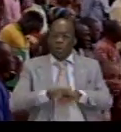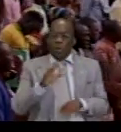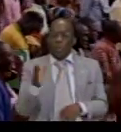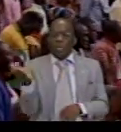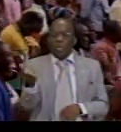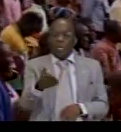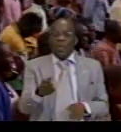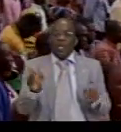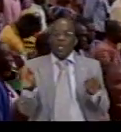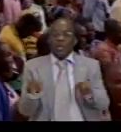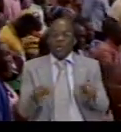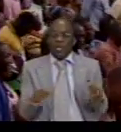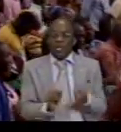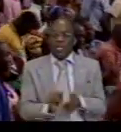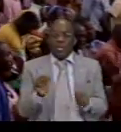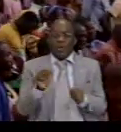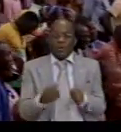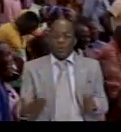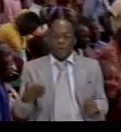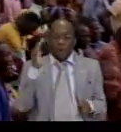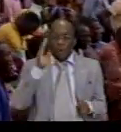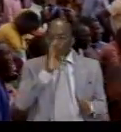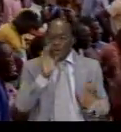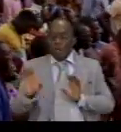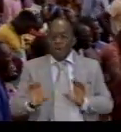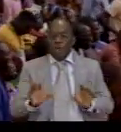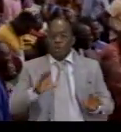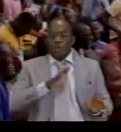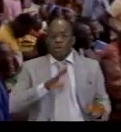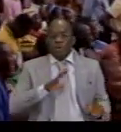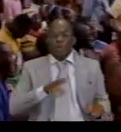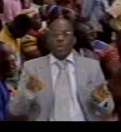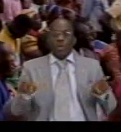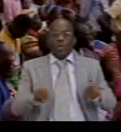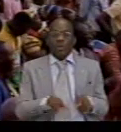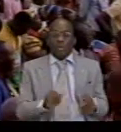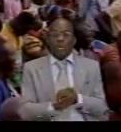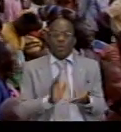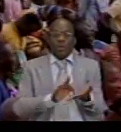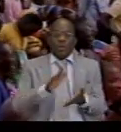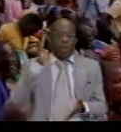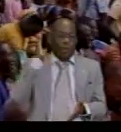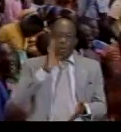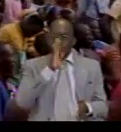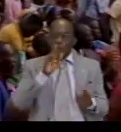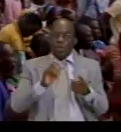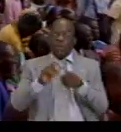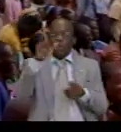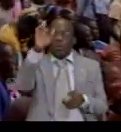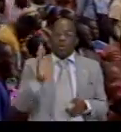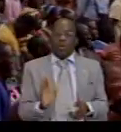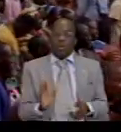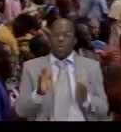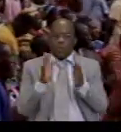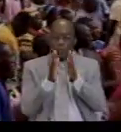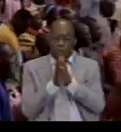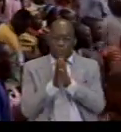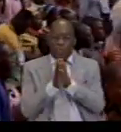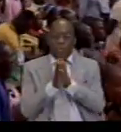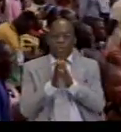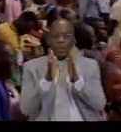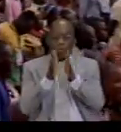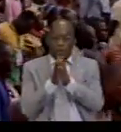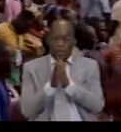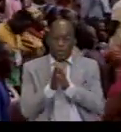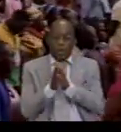orderly, so that glory will be given unto our Lord. Pray, pray, pray,